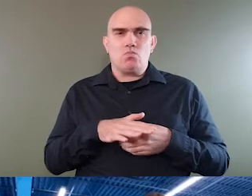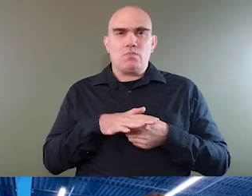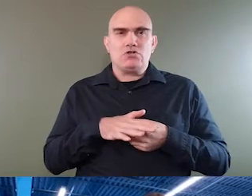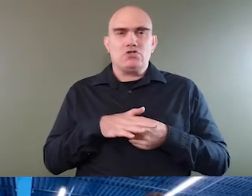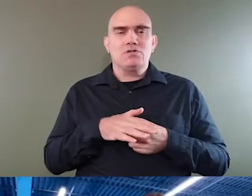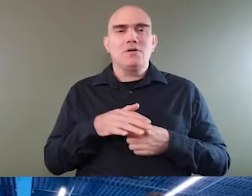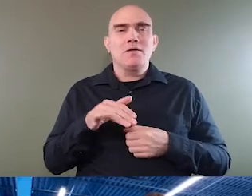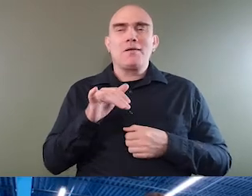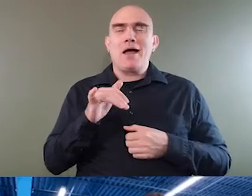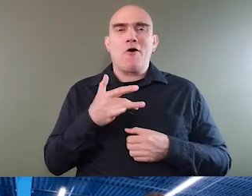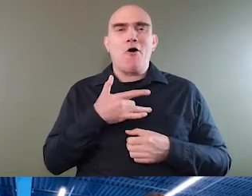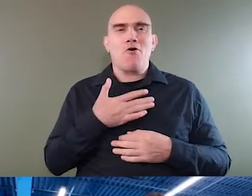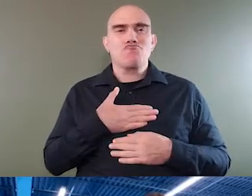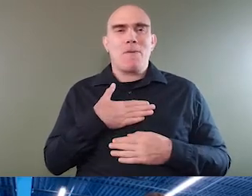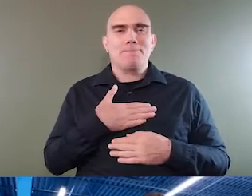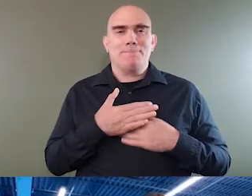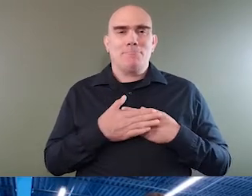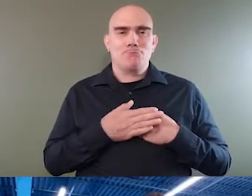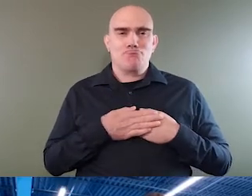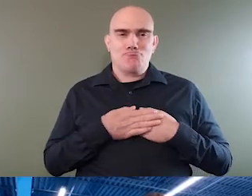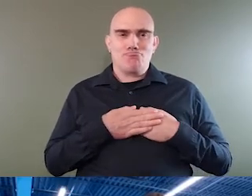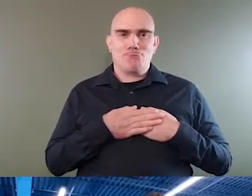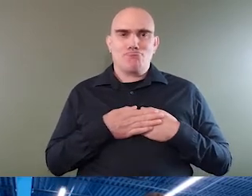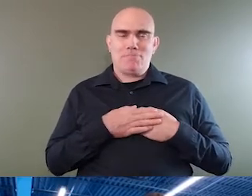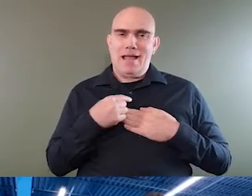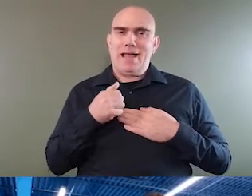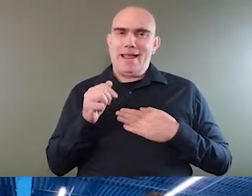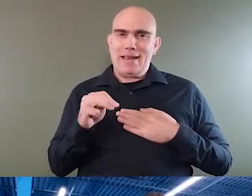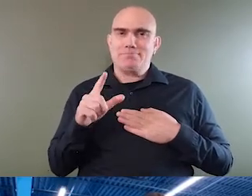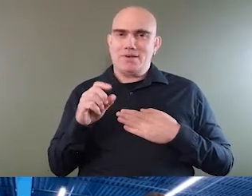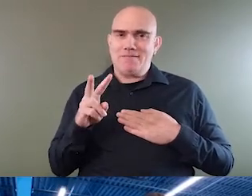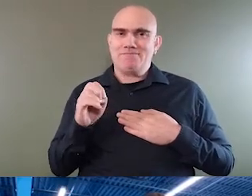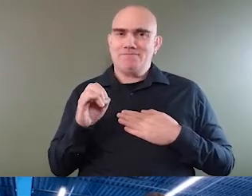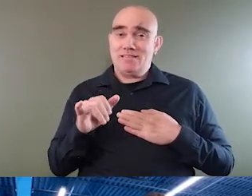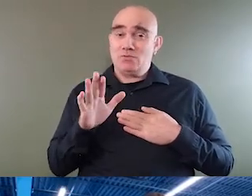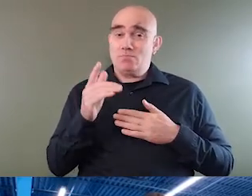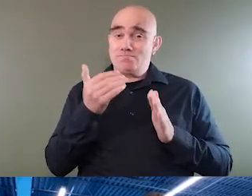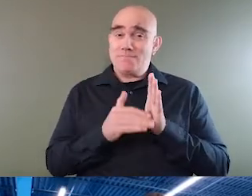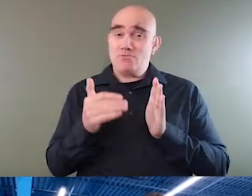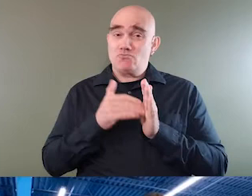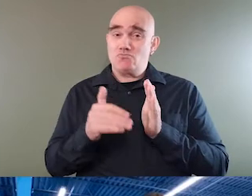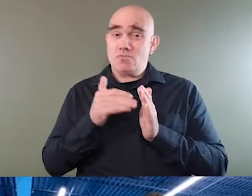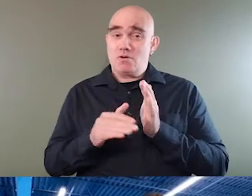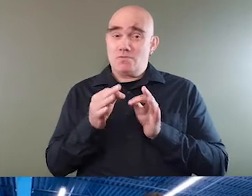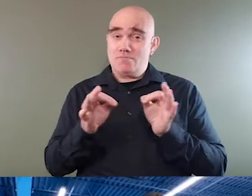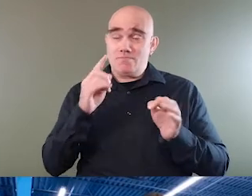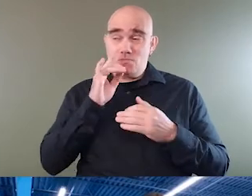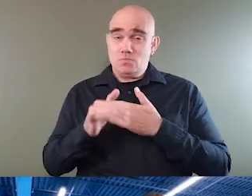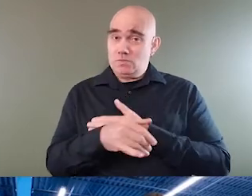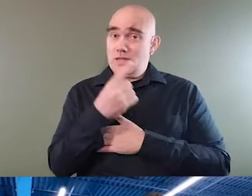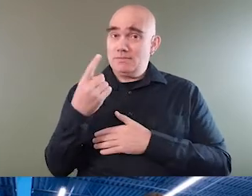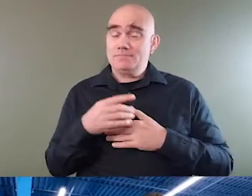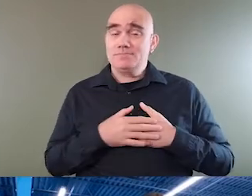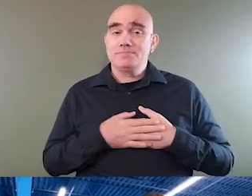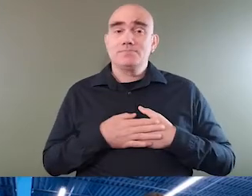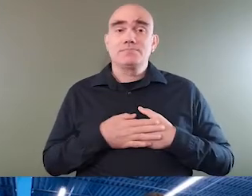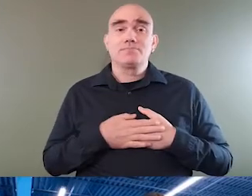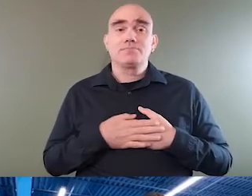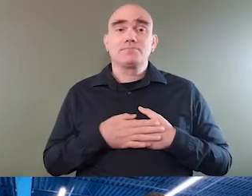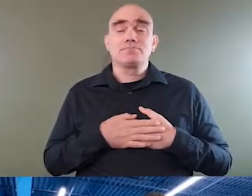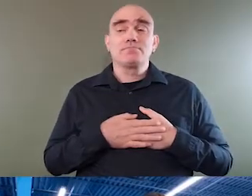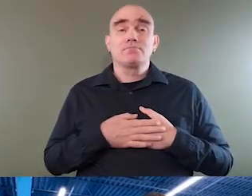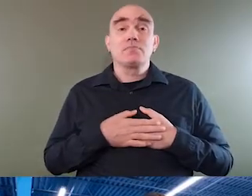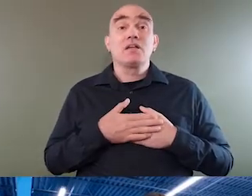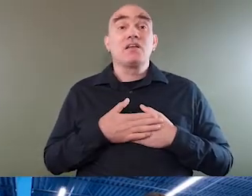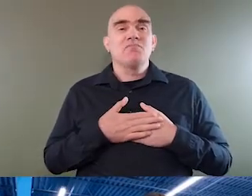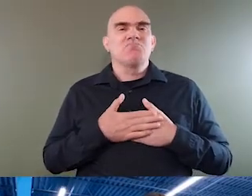heart rub. I am love. This is your mantra for today. And then you can